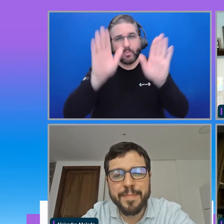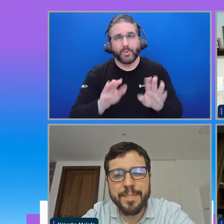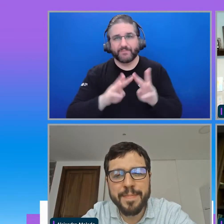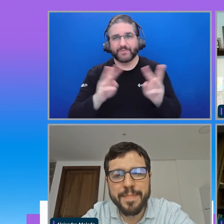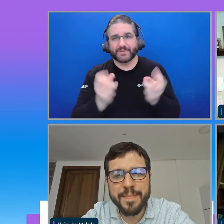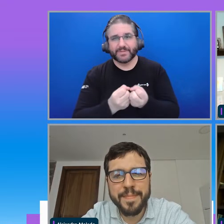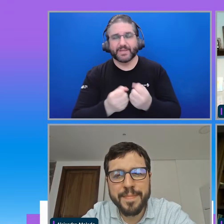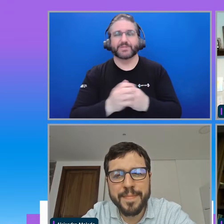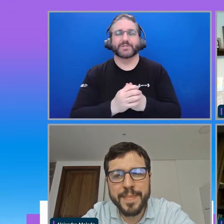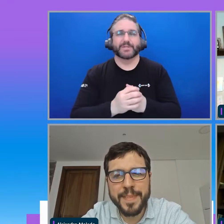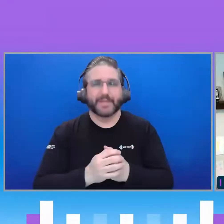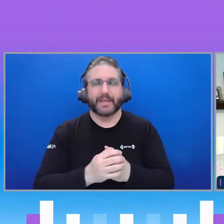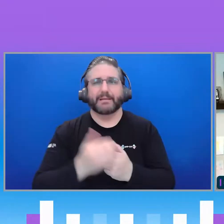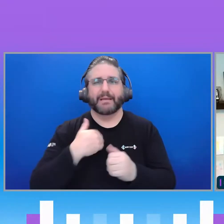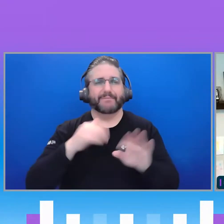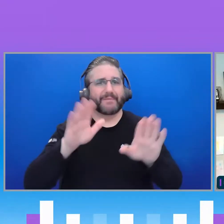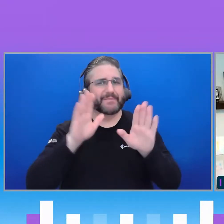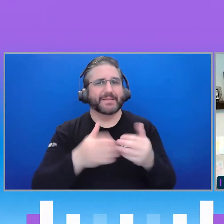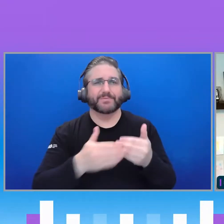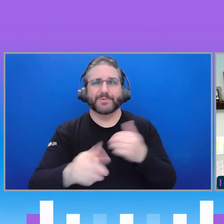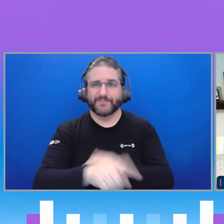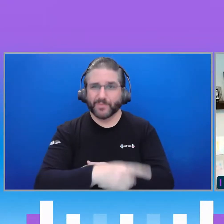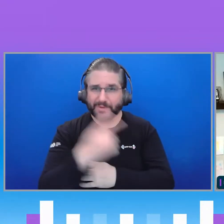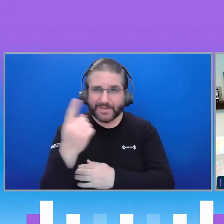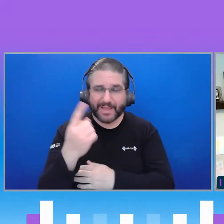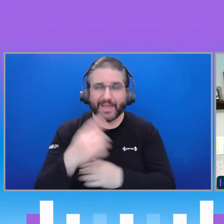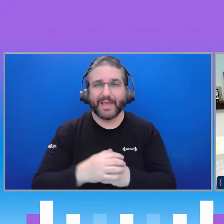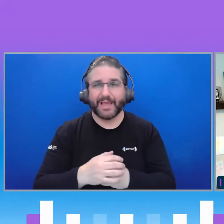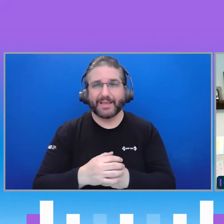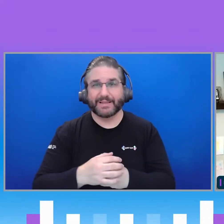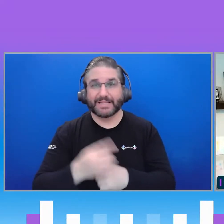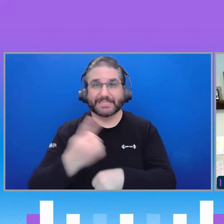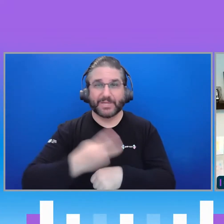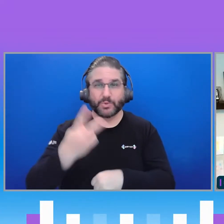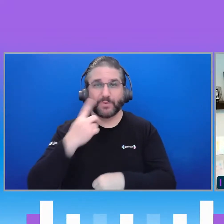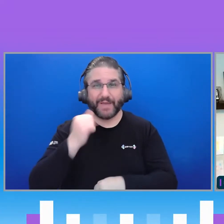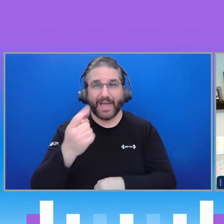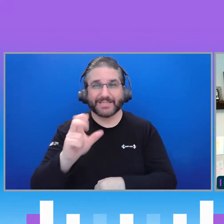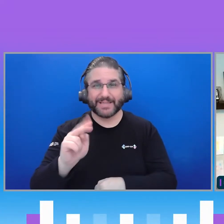session. Have a fantastic rest of your day, everybody, for day 2 of AXCON here.